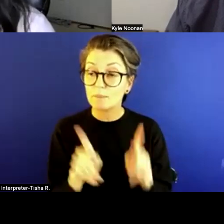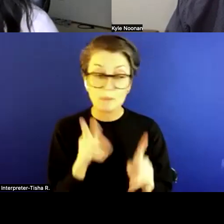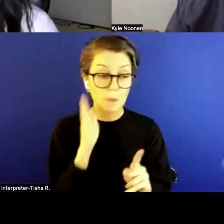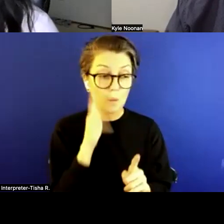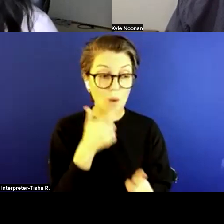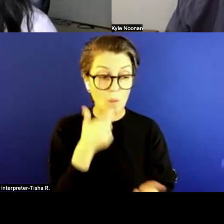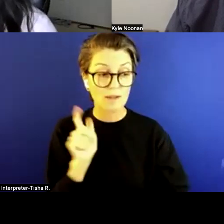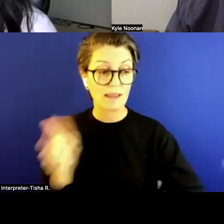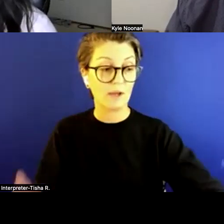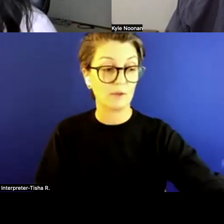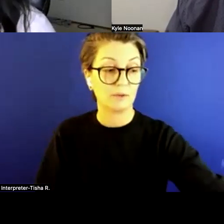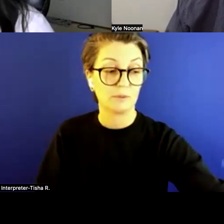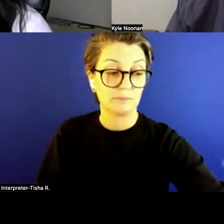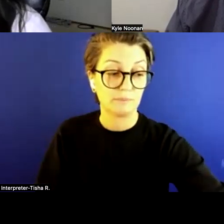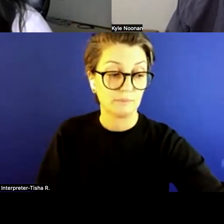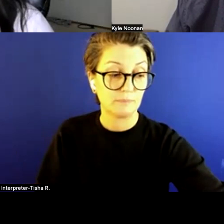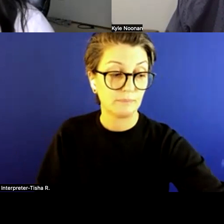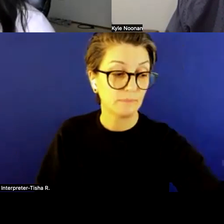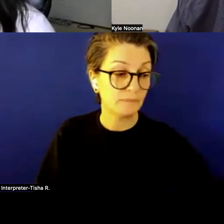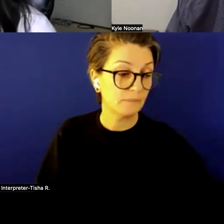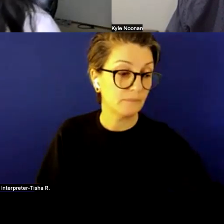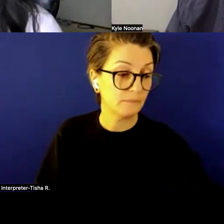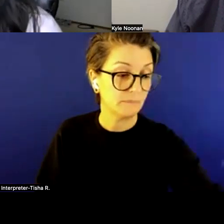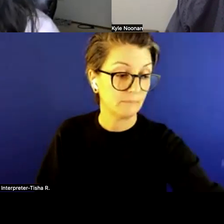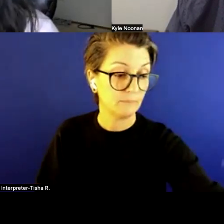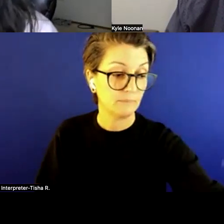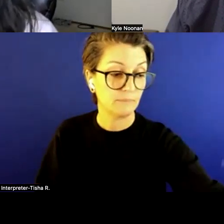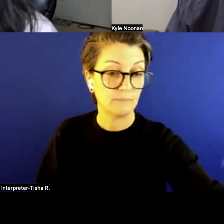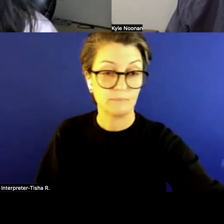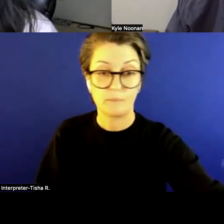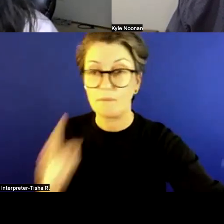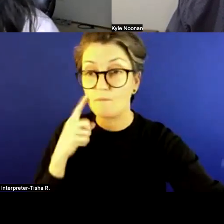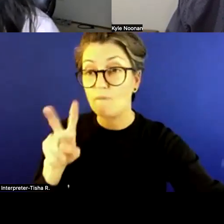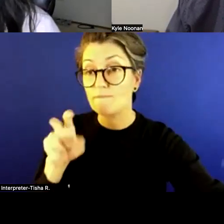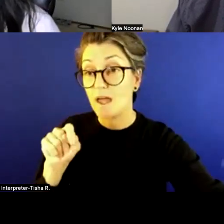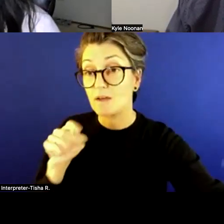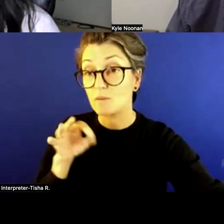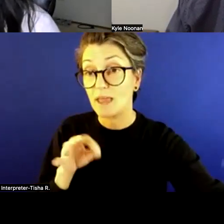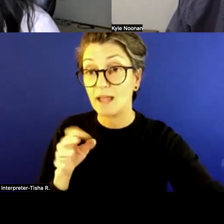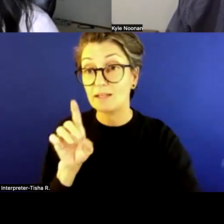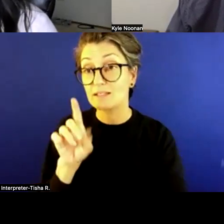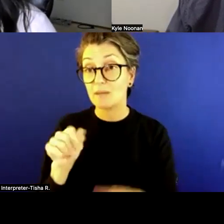later, on veteran-related issues or disability-related issues?